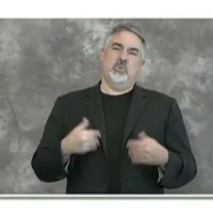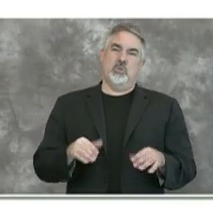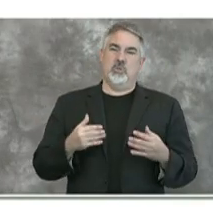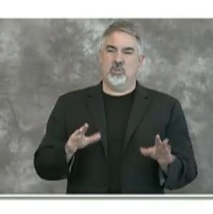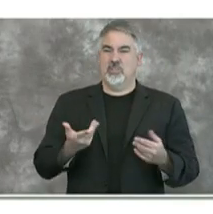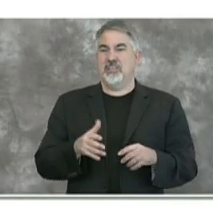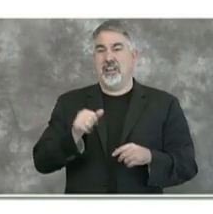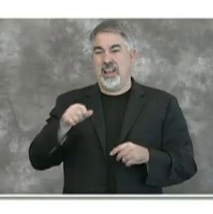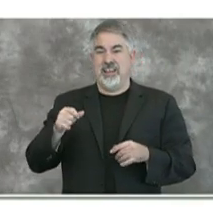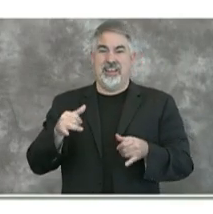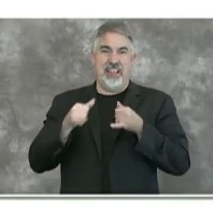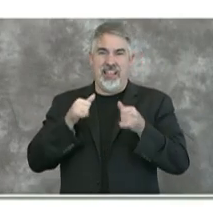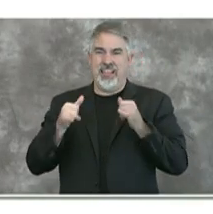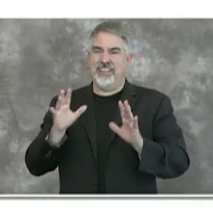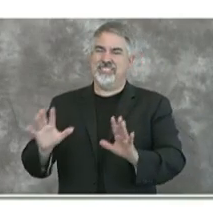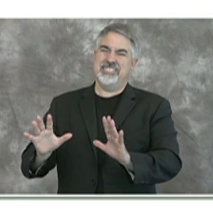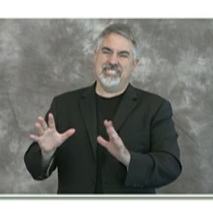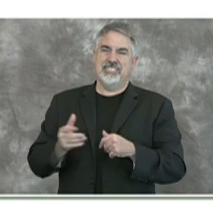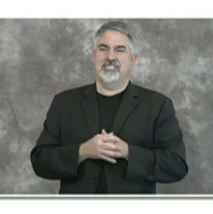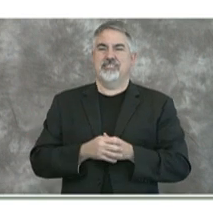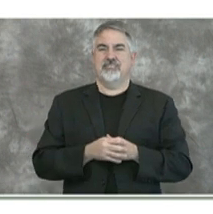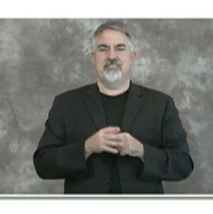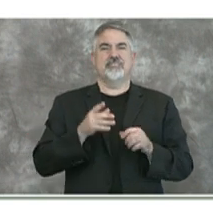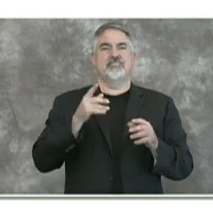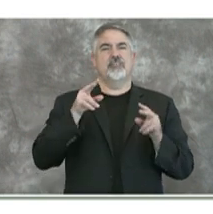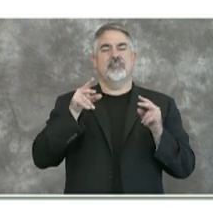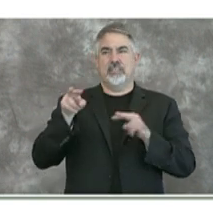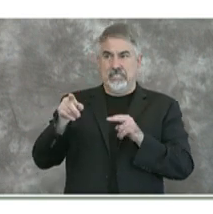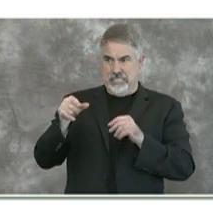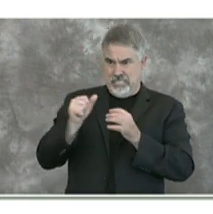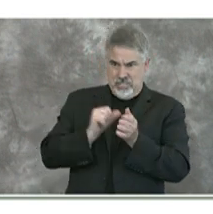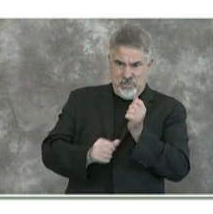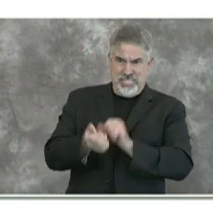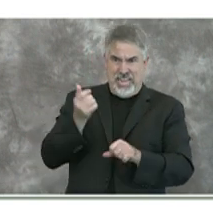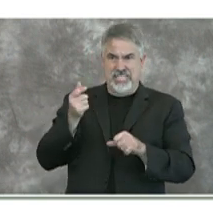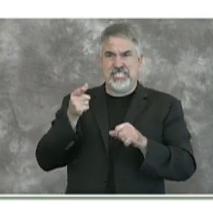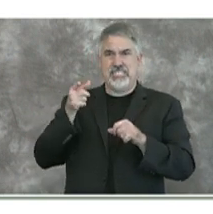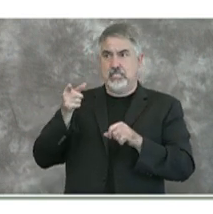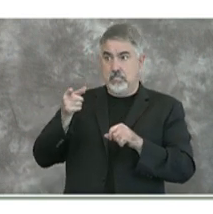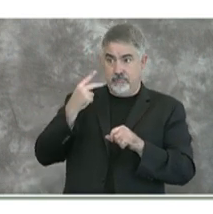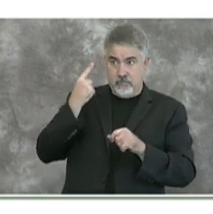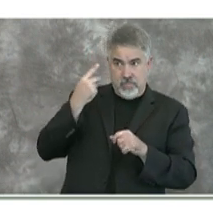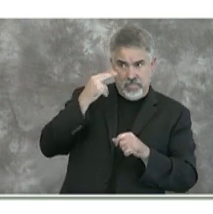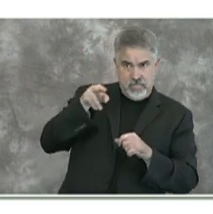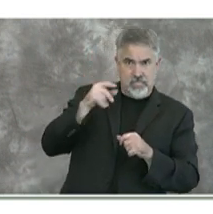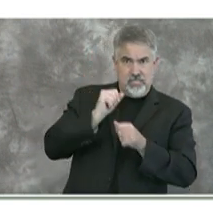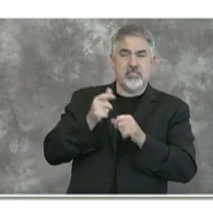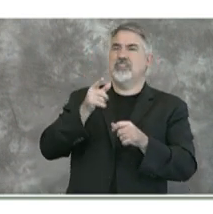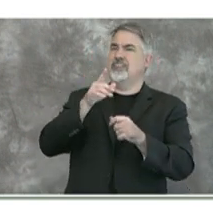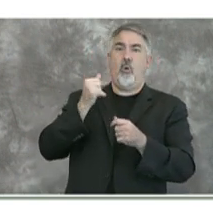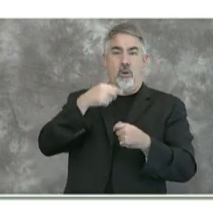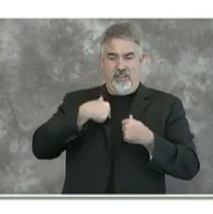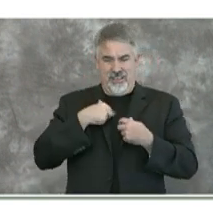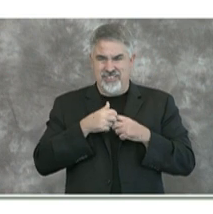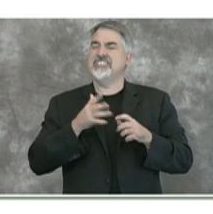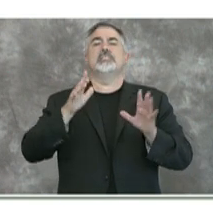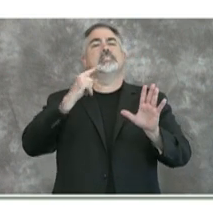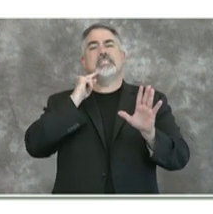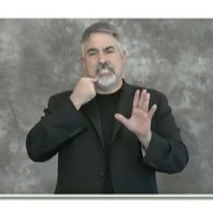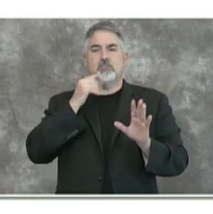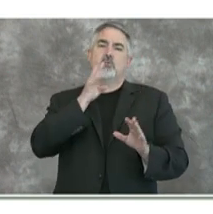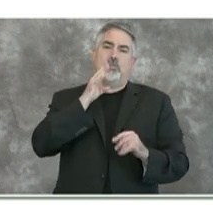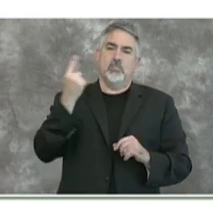seriously and respond directly. This, we know, works to lower rates or risk